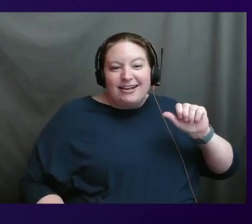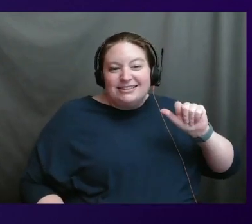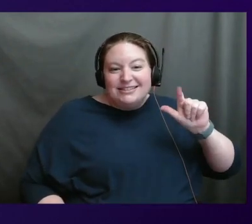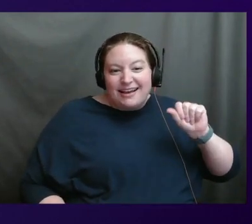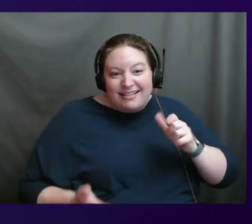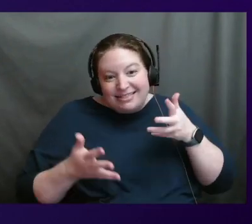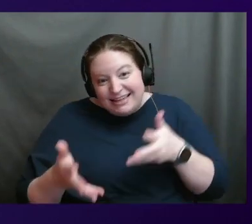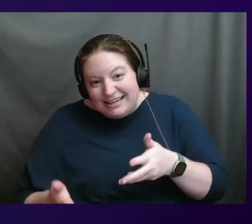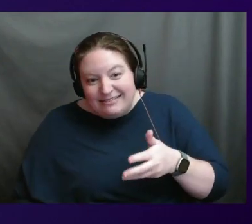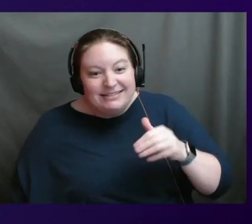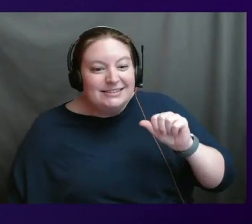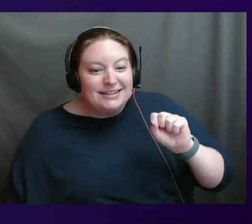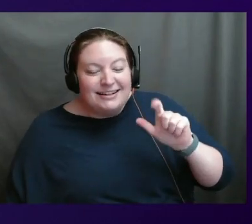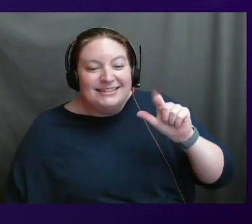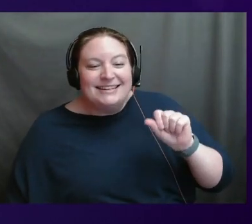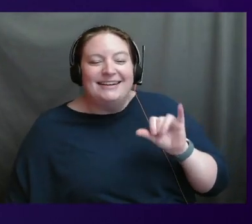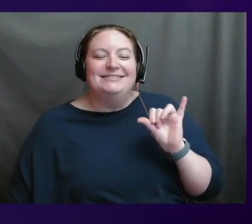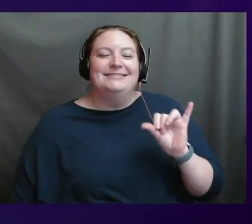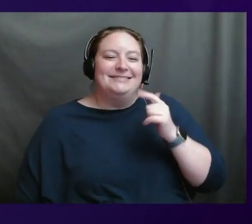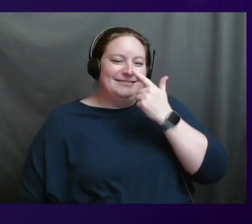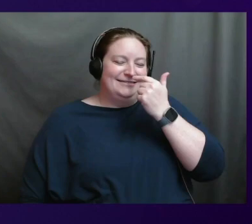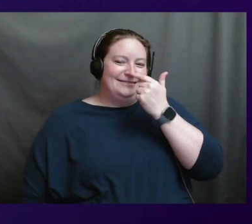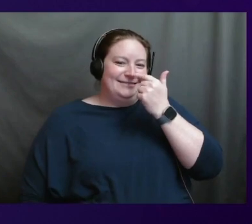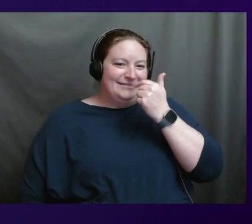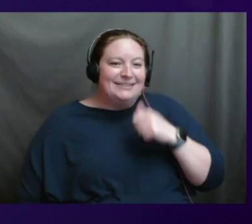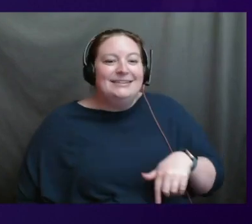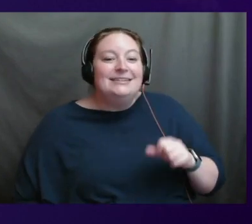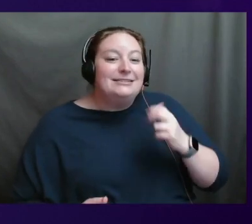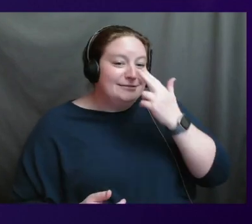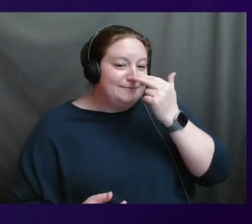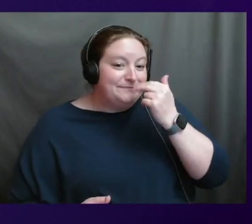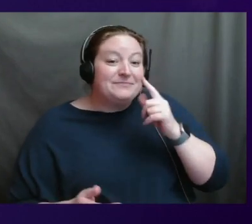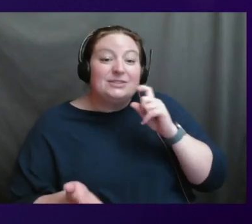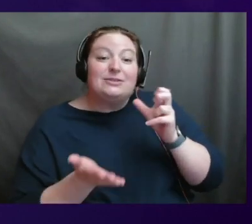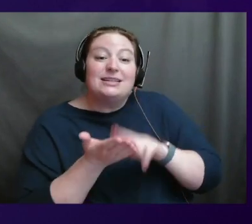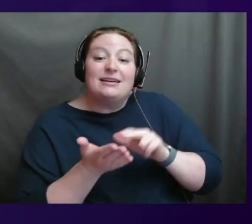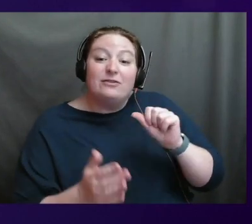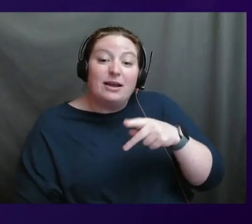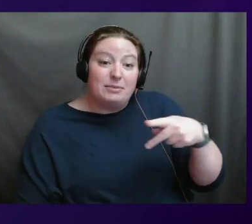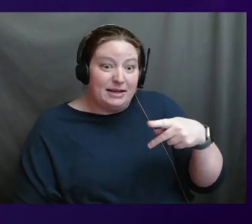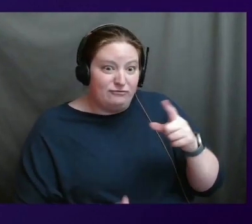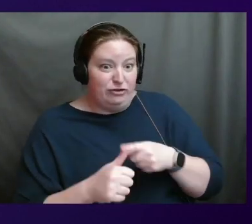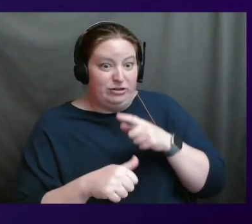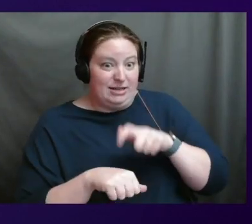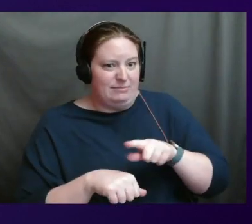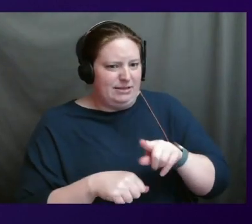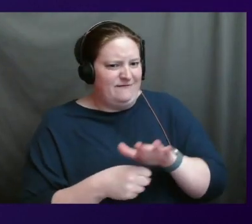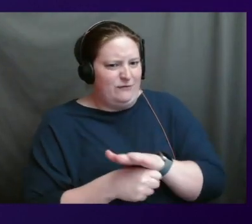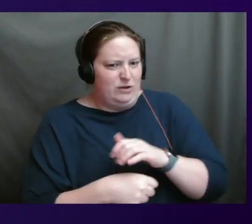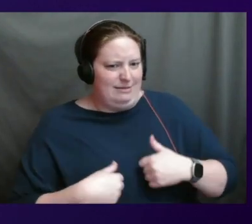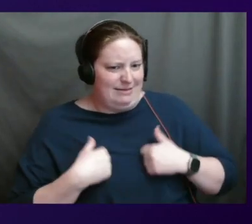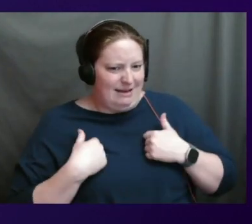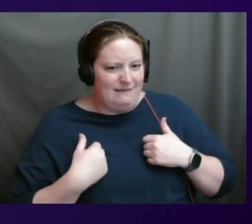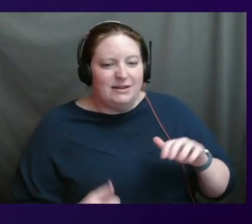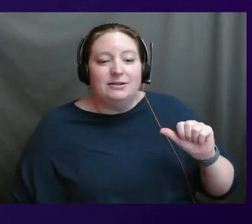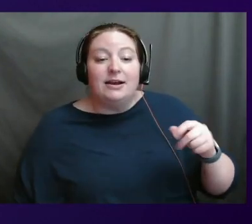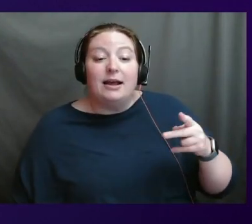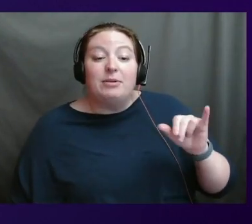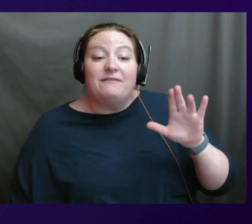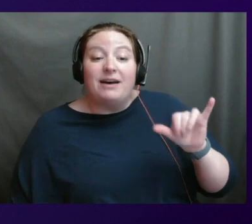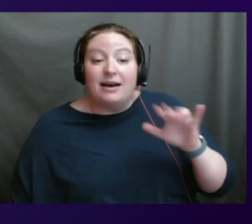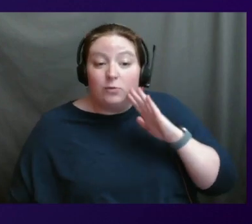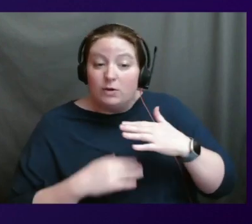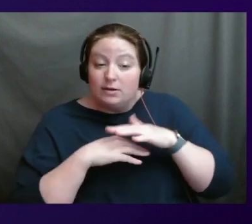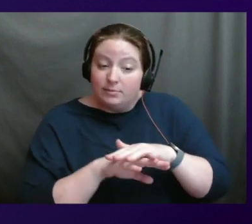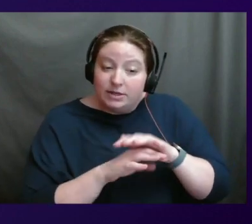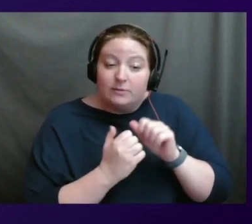situation. So I'm signing up for this application for the very first time. Okay, this is fully live. So Amplify is going to integrate with